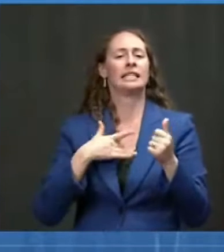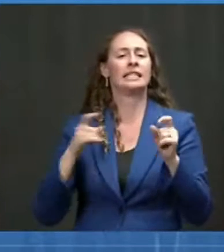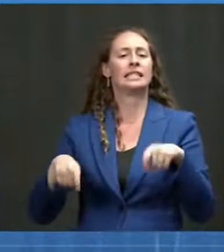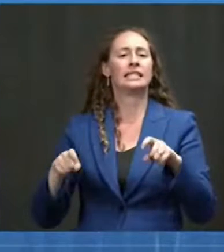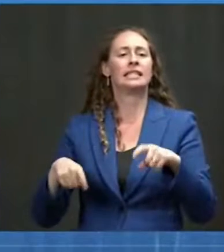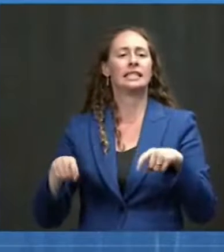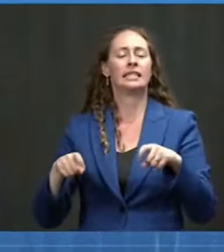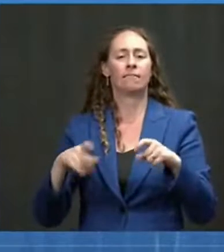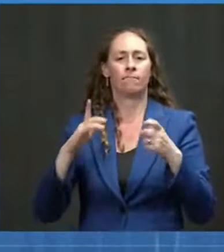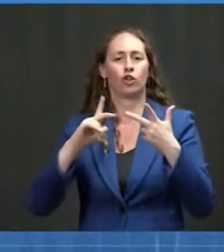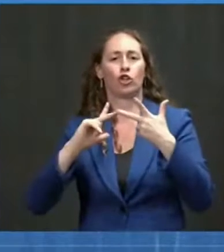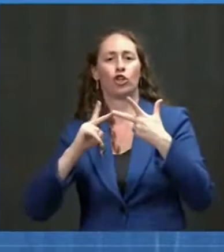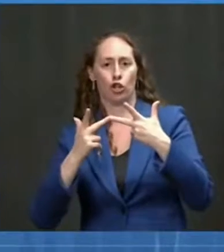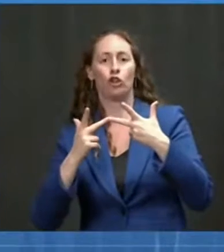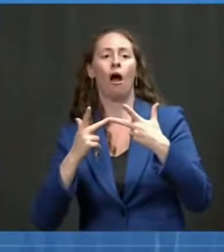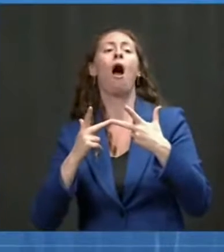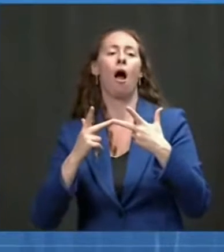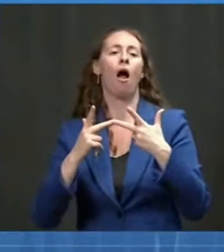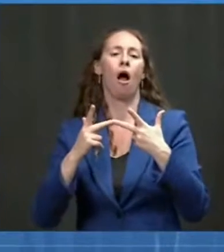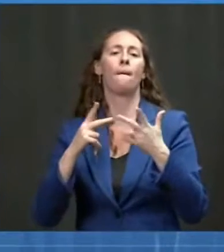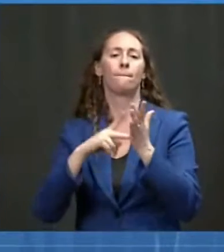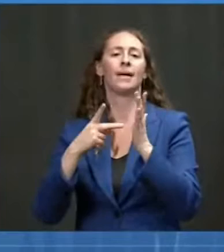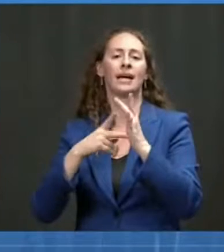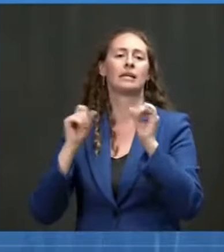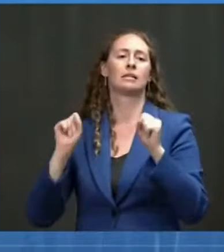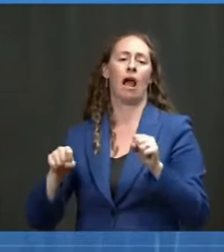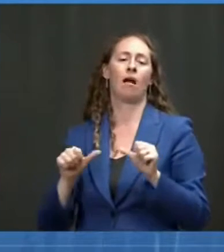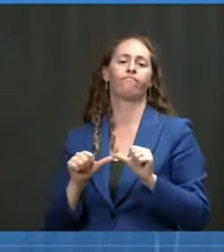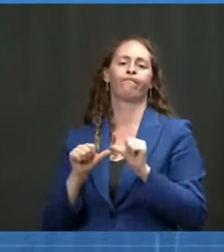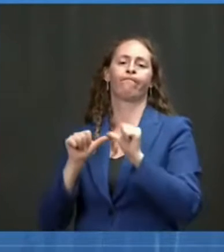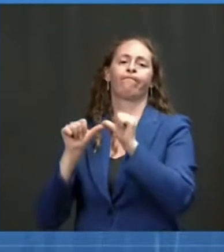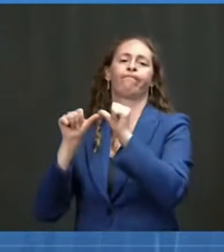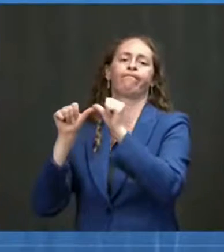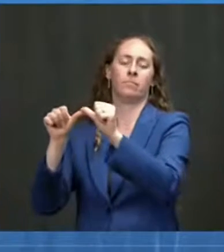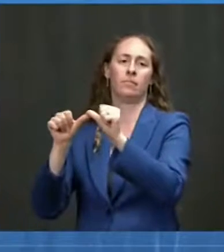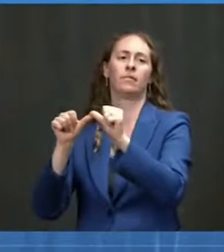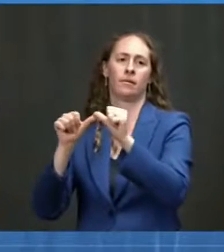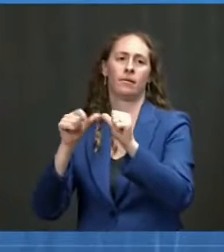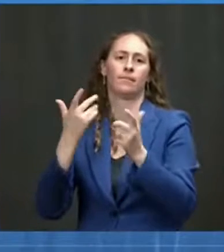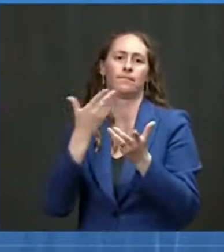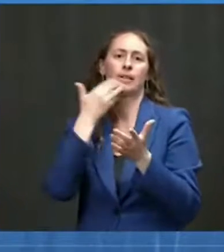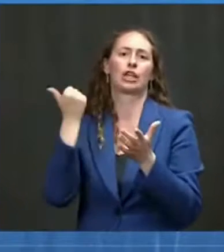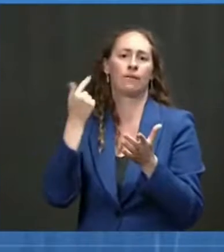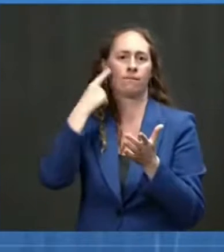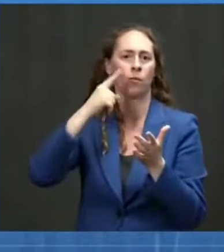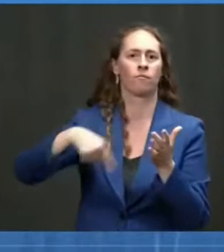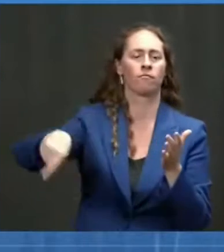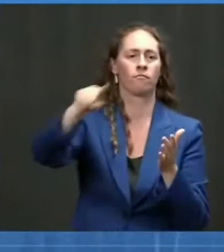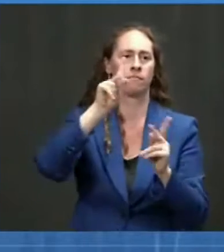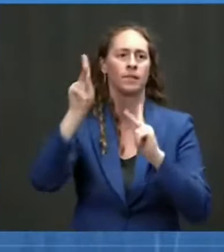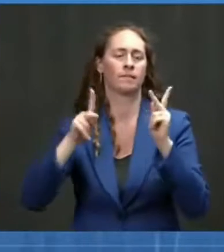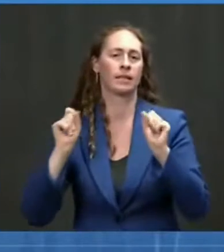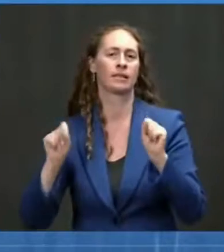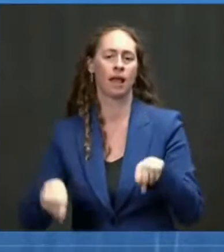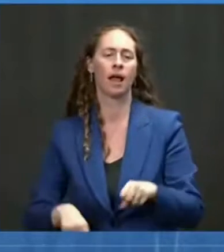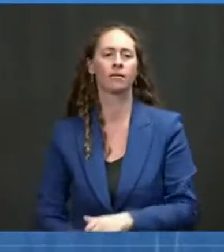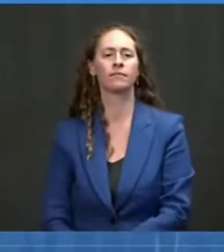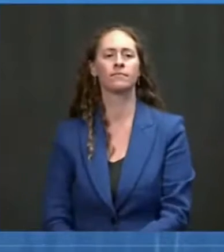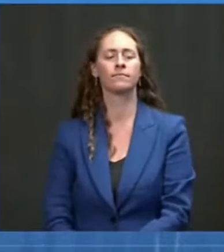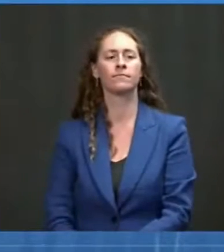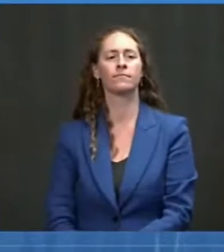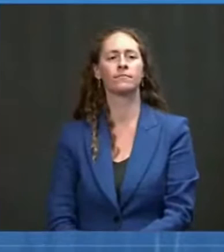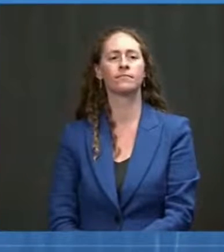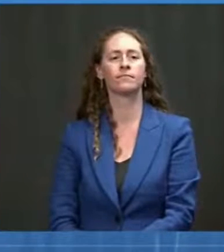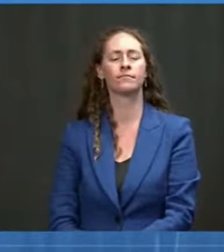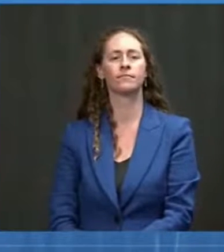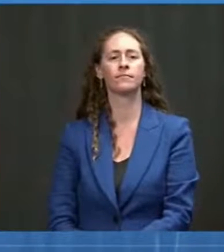dose of vaccine to our immunocompromised people, anyone immunocompromised who's eligible for vaccination. However, what we've